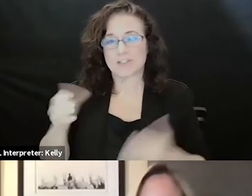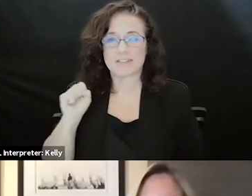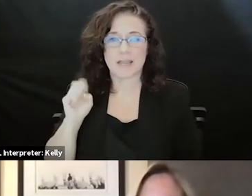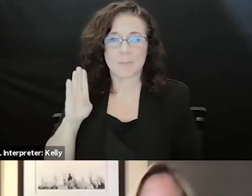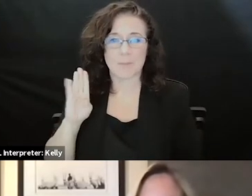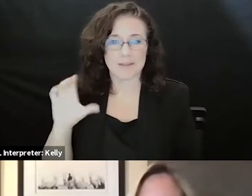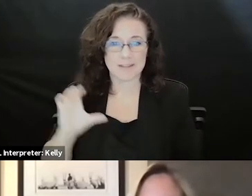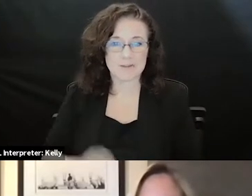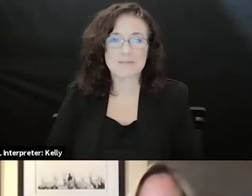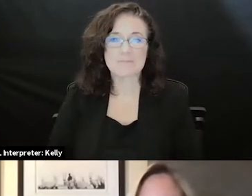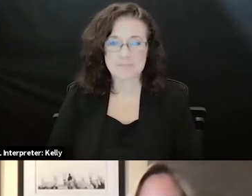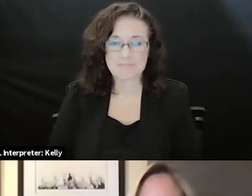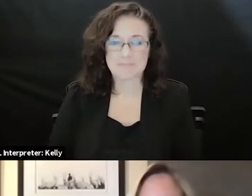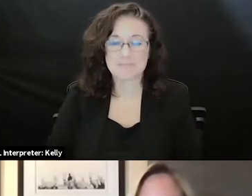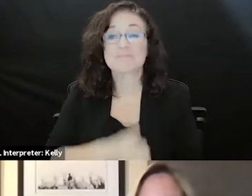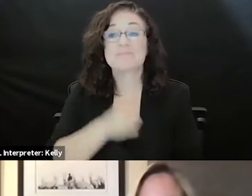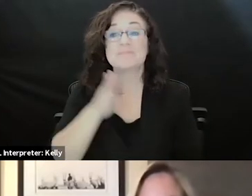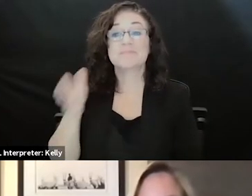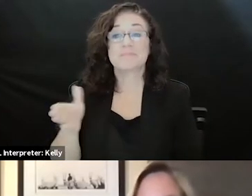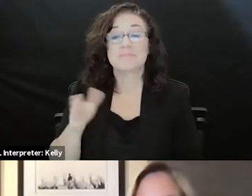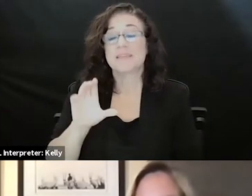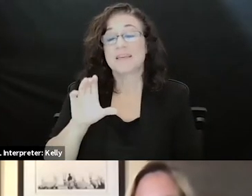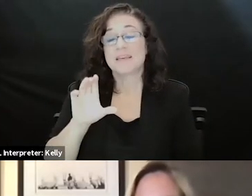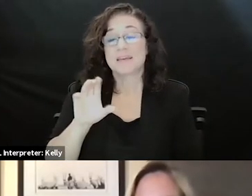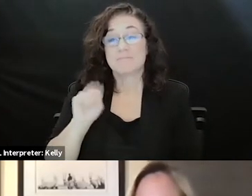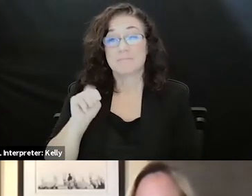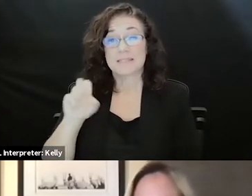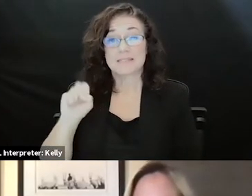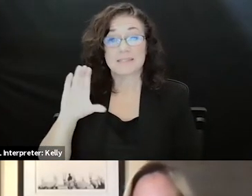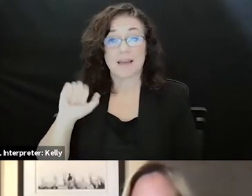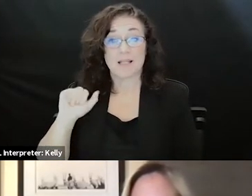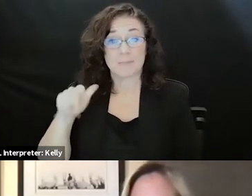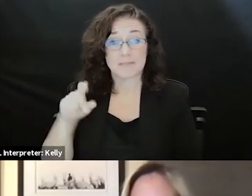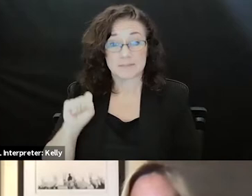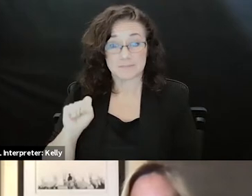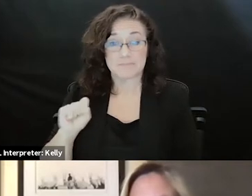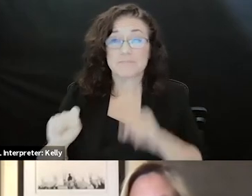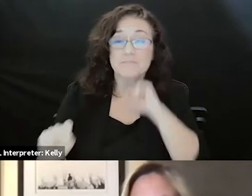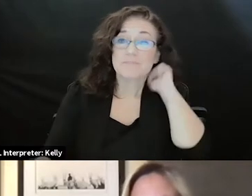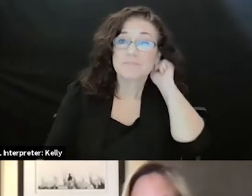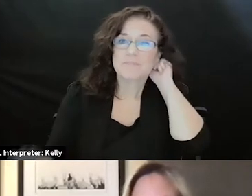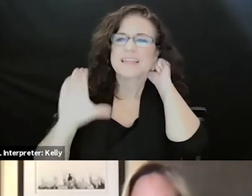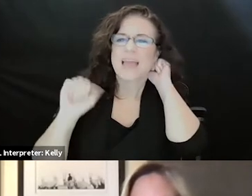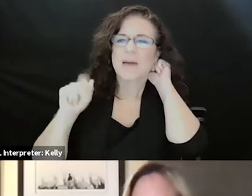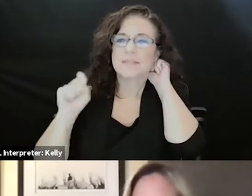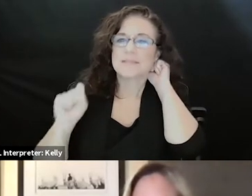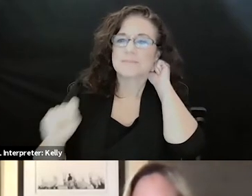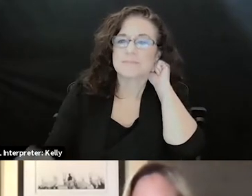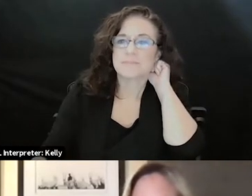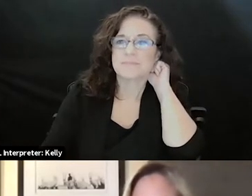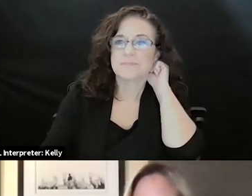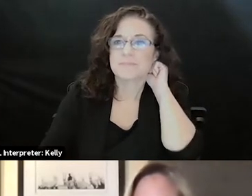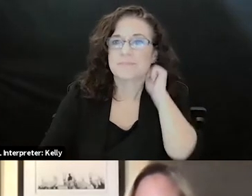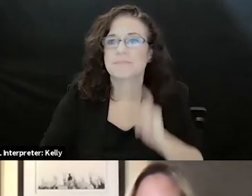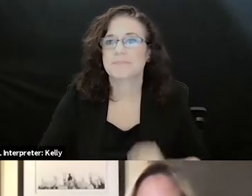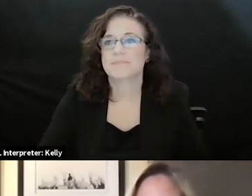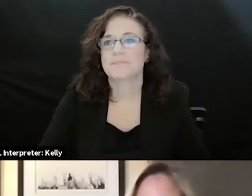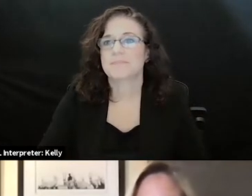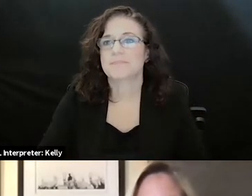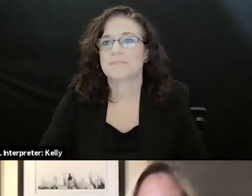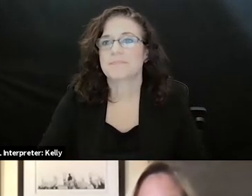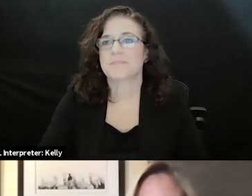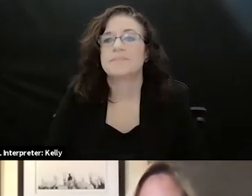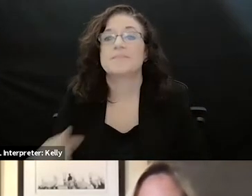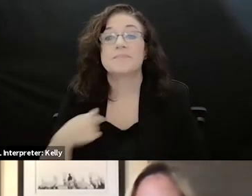thank you miss capps yeah i wanted to start by congratulating miss sims mode and thanking her for her leadership with the martin luther